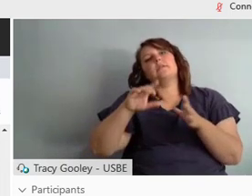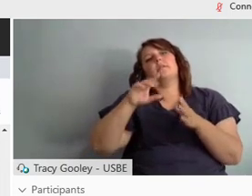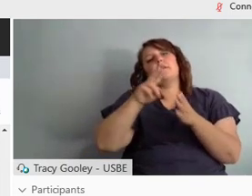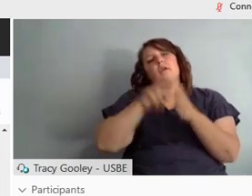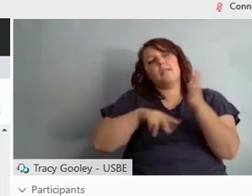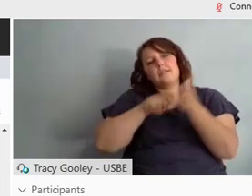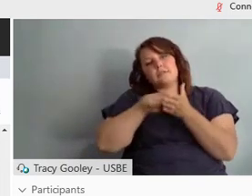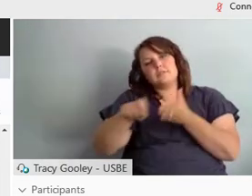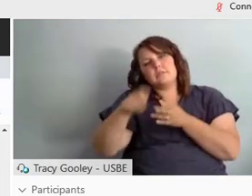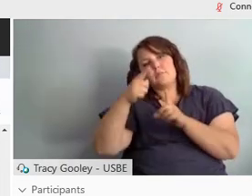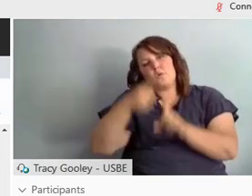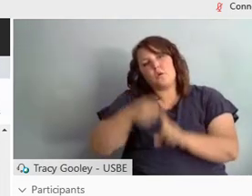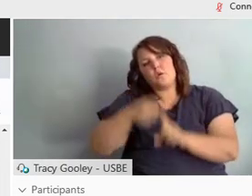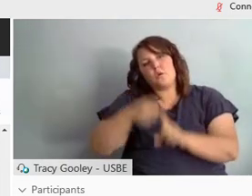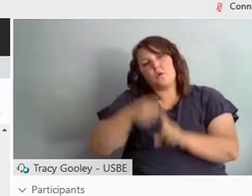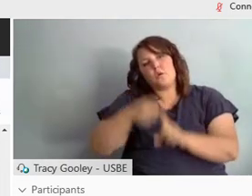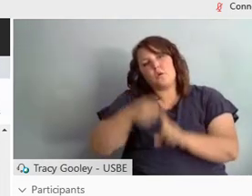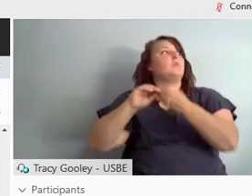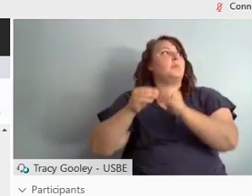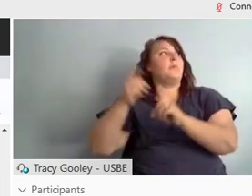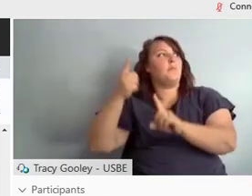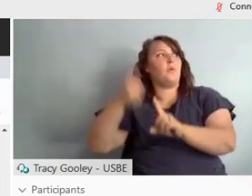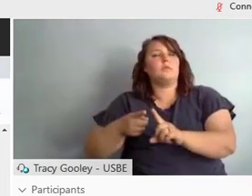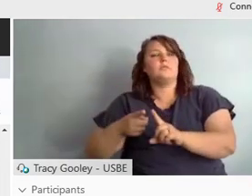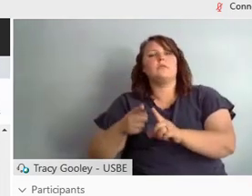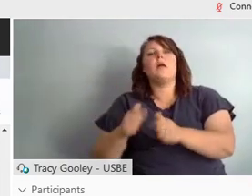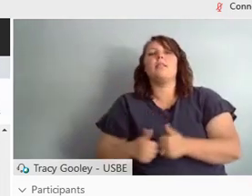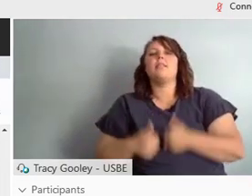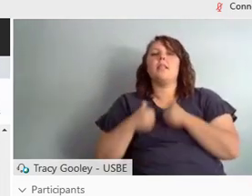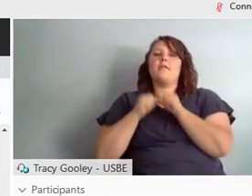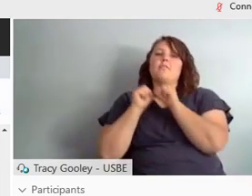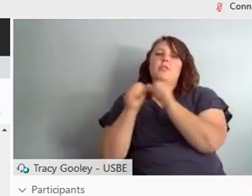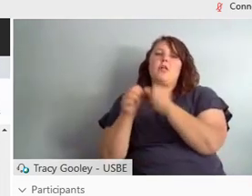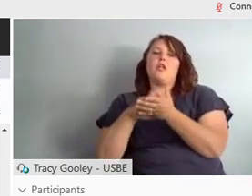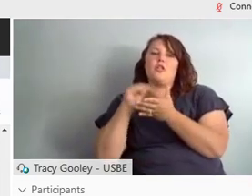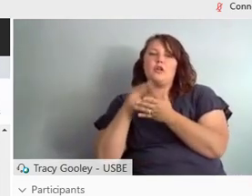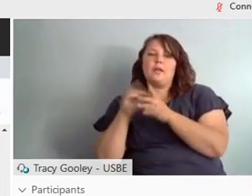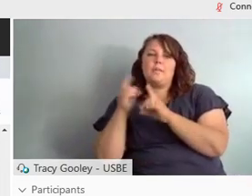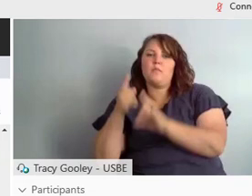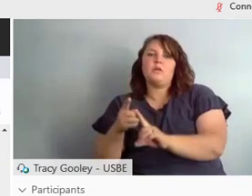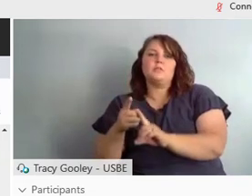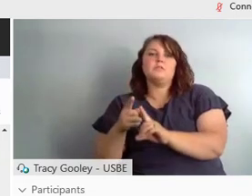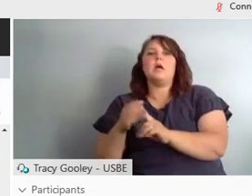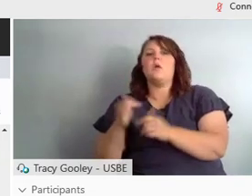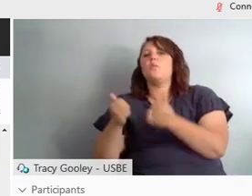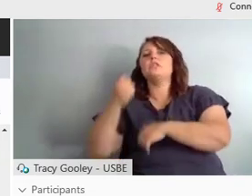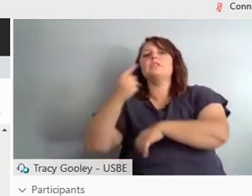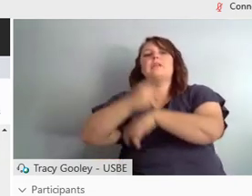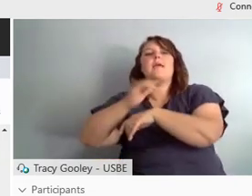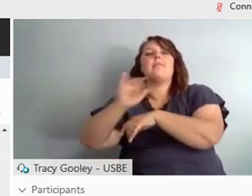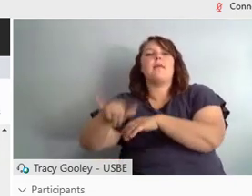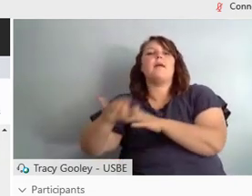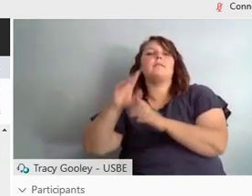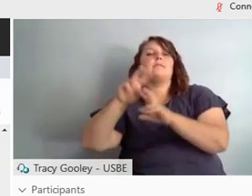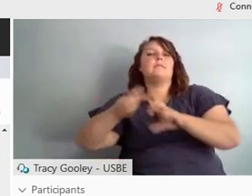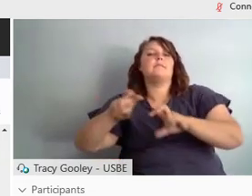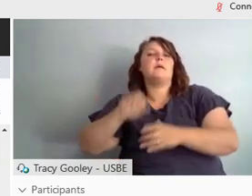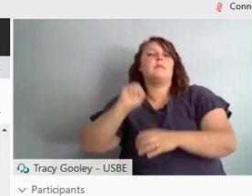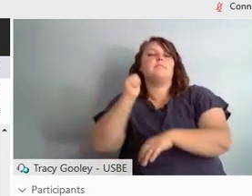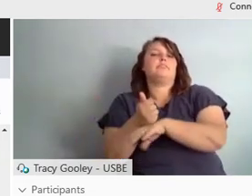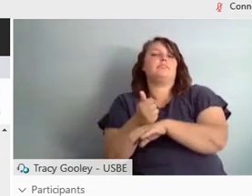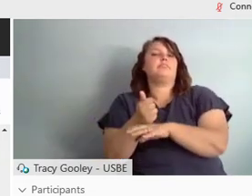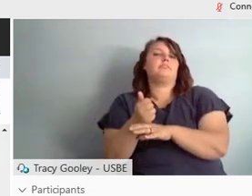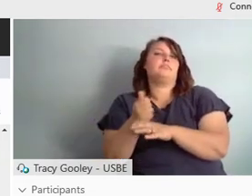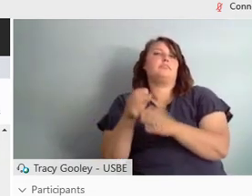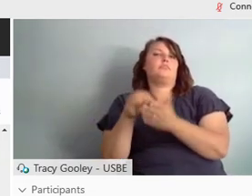literacy points, the numeracy points, the number of points for lifelong learning, and the date that the assessment was recorded. Now,